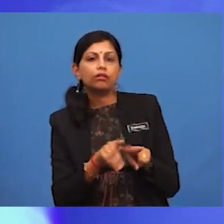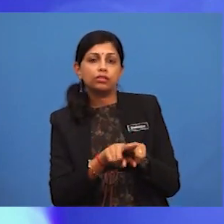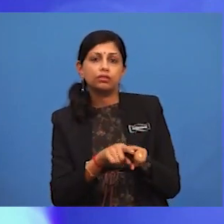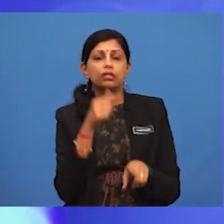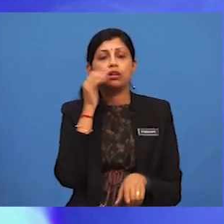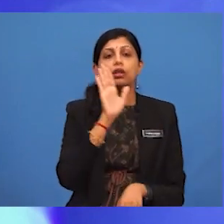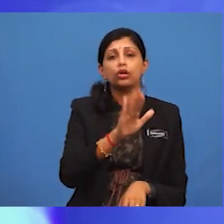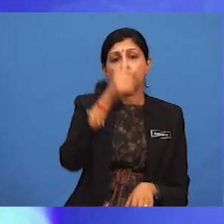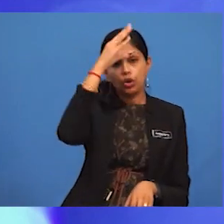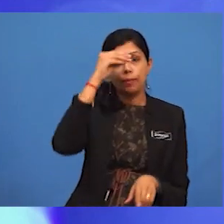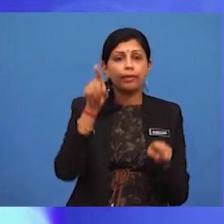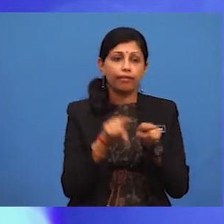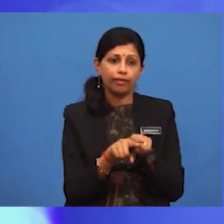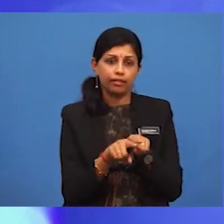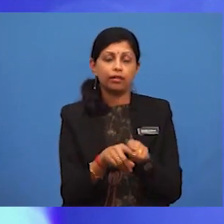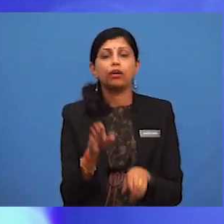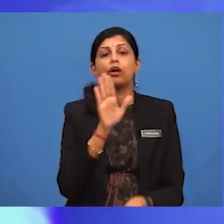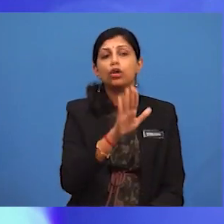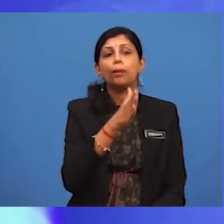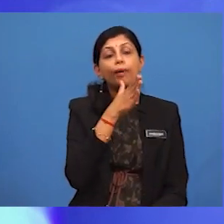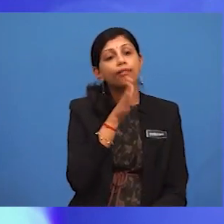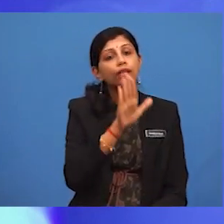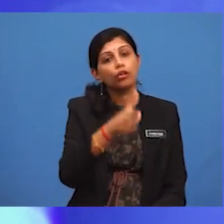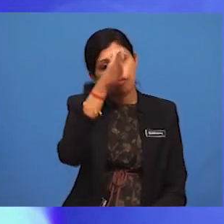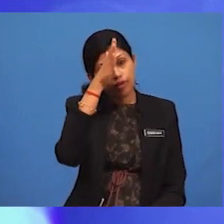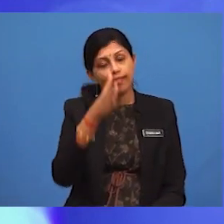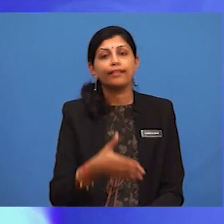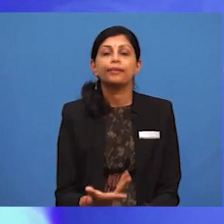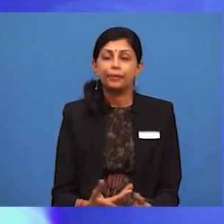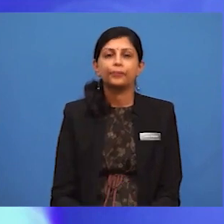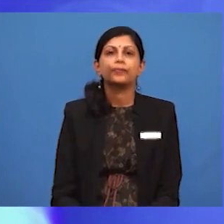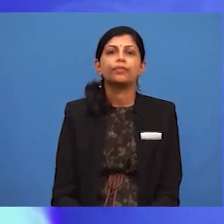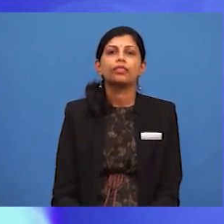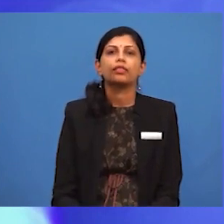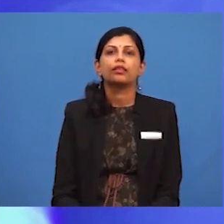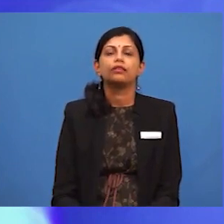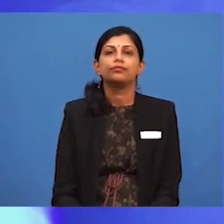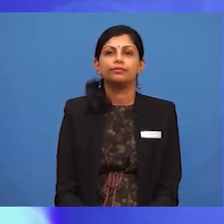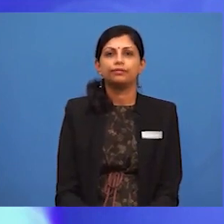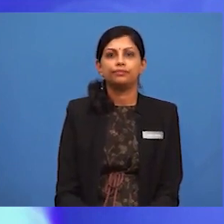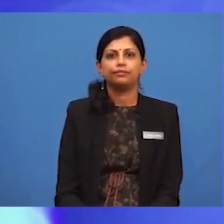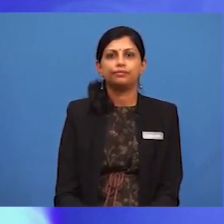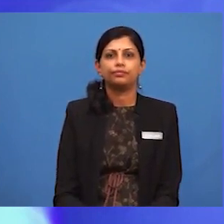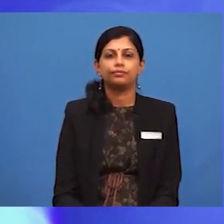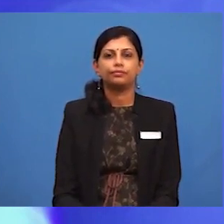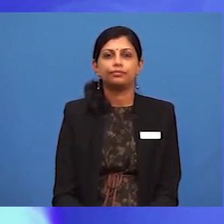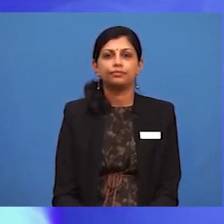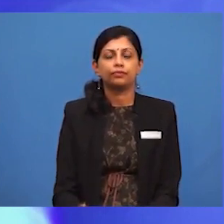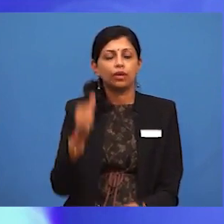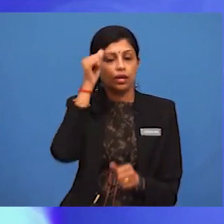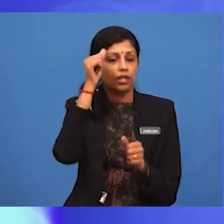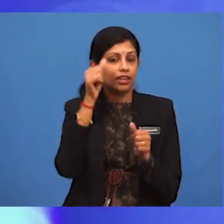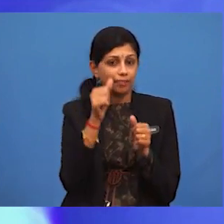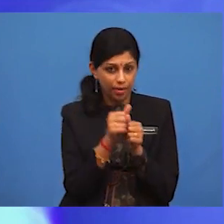letter. Alright then, boys and girls. Very quickly, this is the layout of your informal letter. Remember to